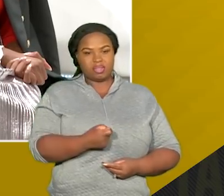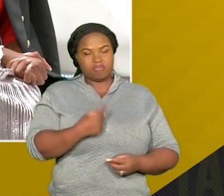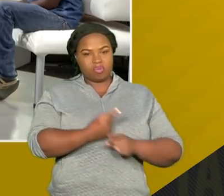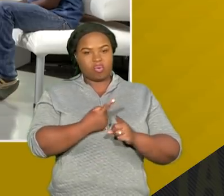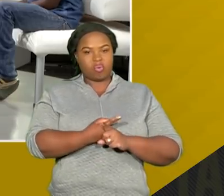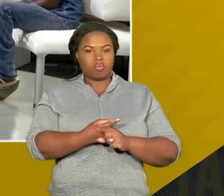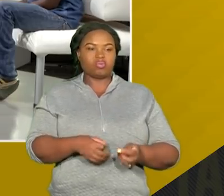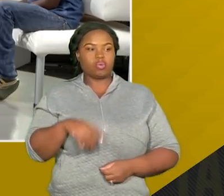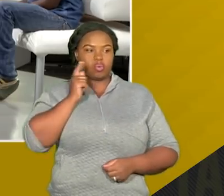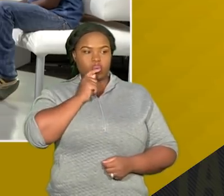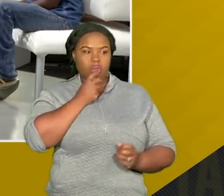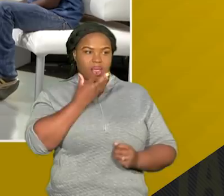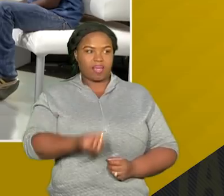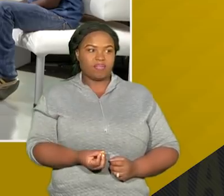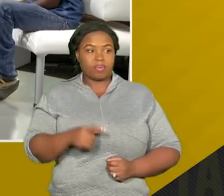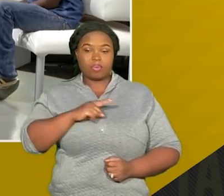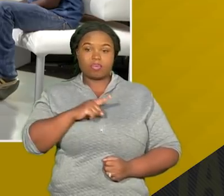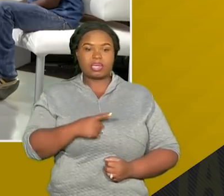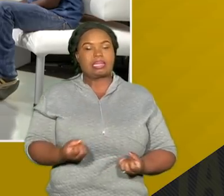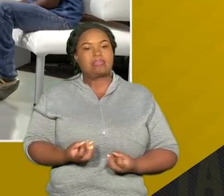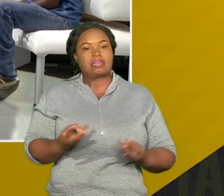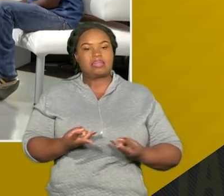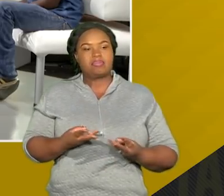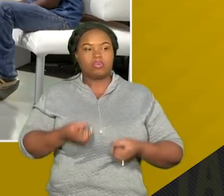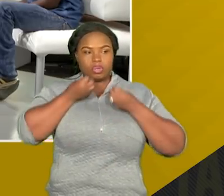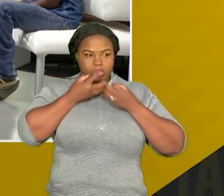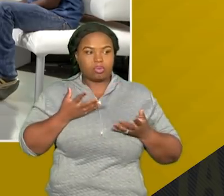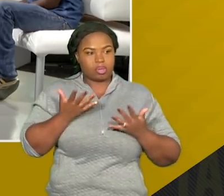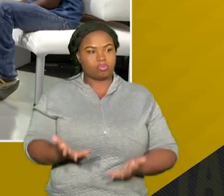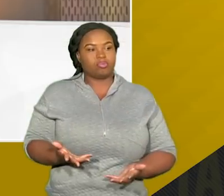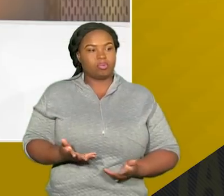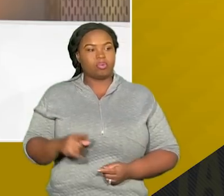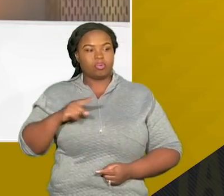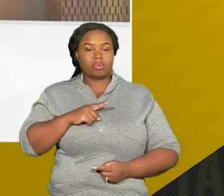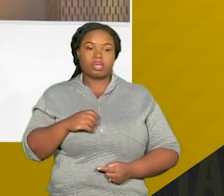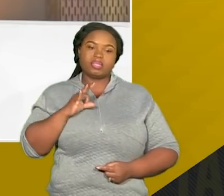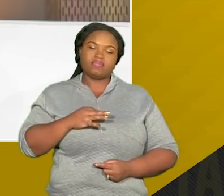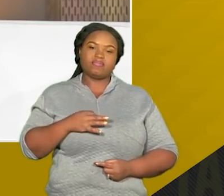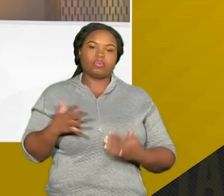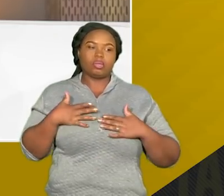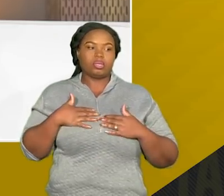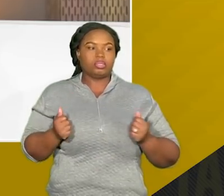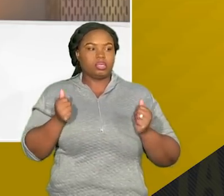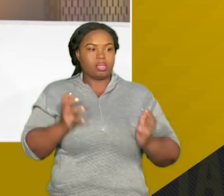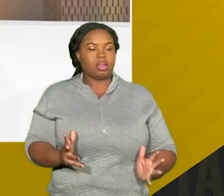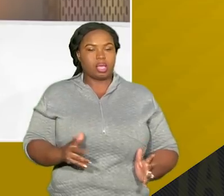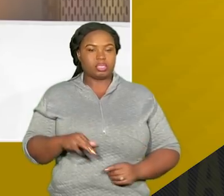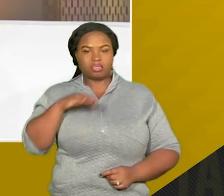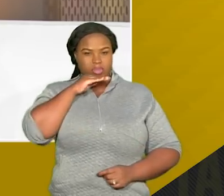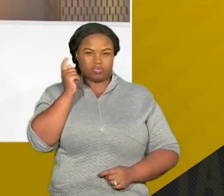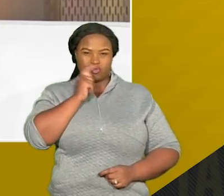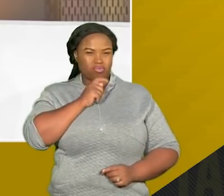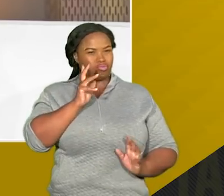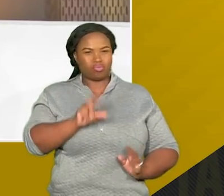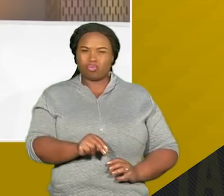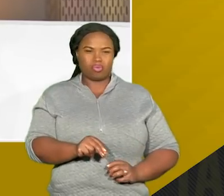the misconception around ubungoma as a whole, because for one, when you come to see a traditional healer, you don't just come for buloy or anything dark.